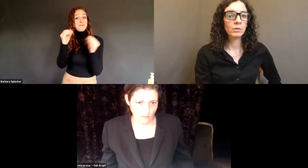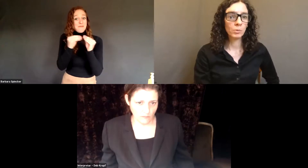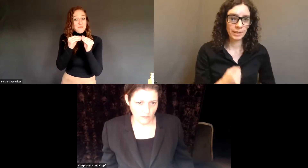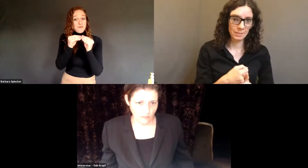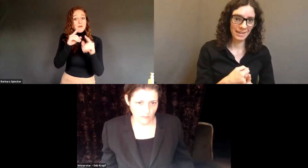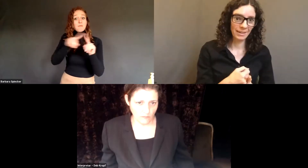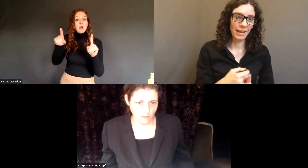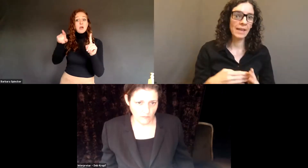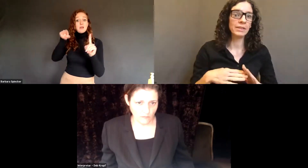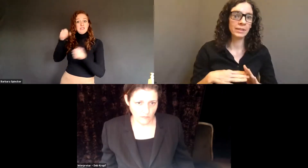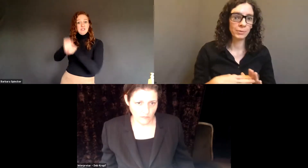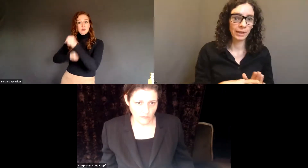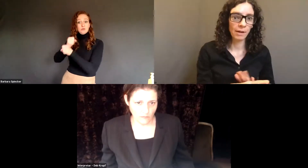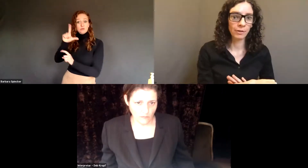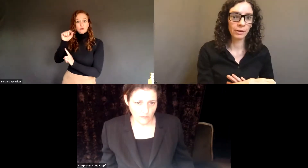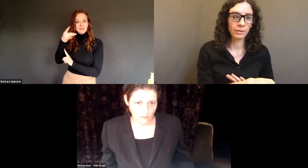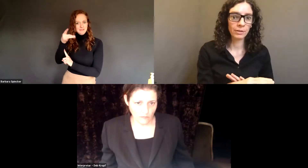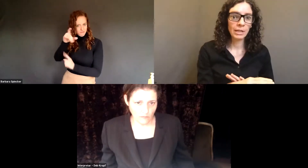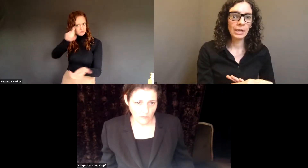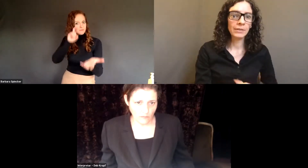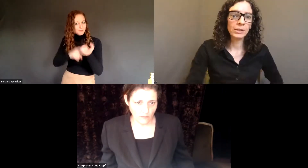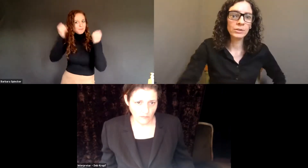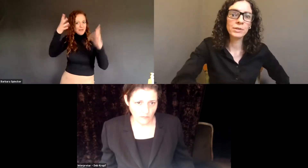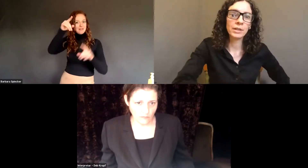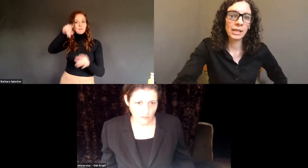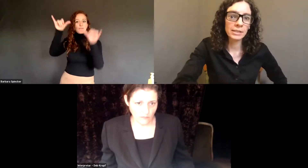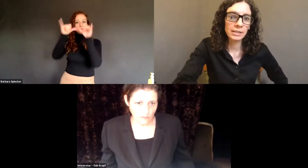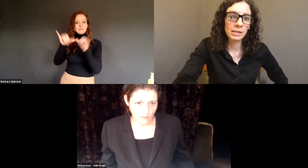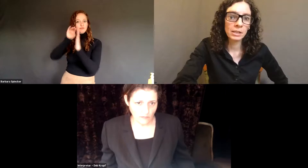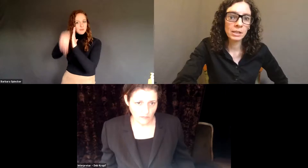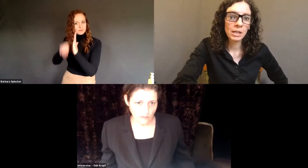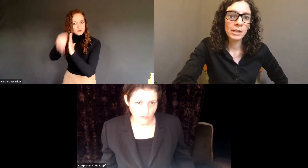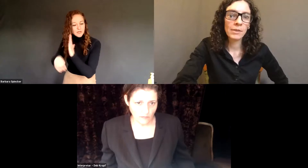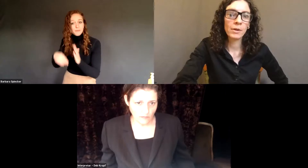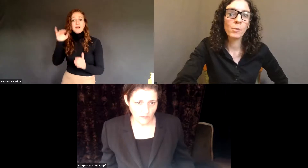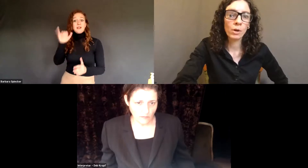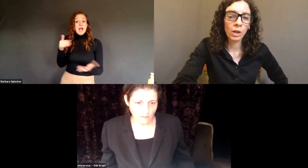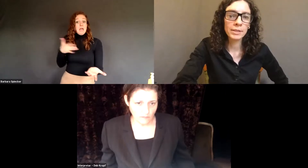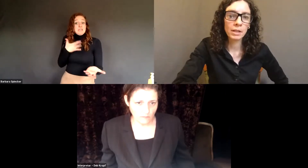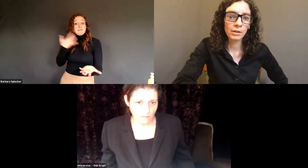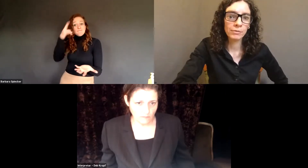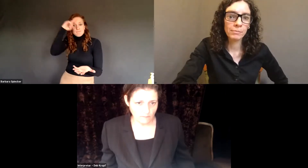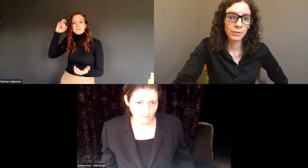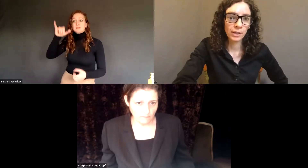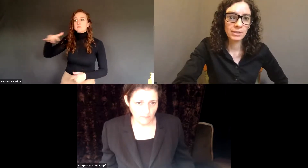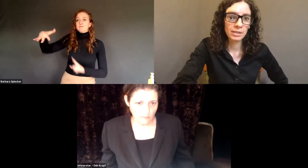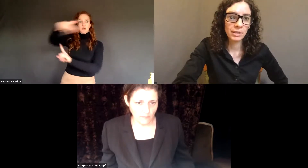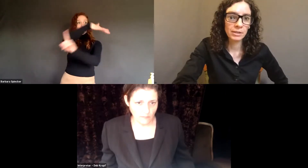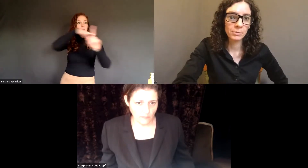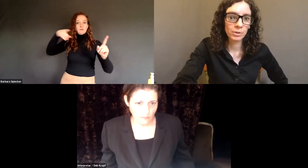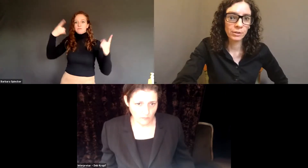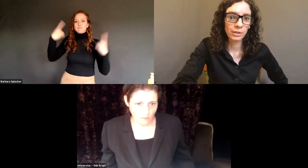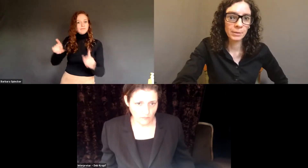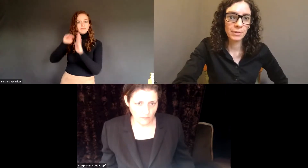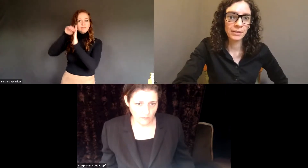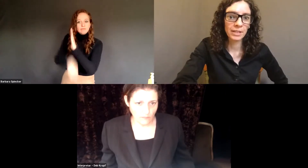kelps were decimated and then needed to recover. In the year 2018, yeah, there were lots of metrics that